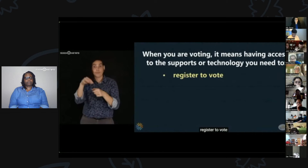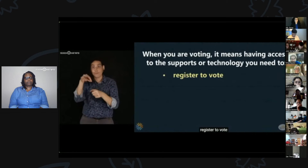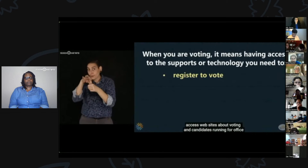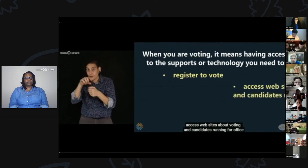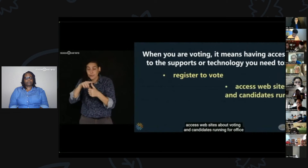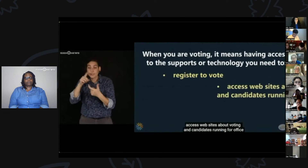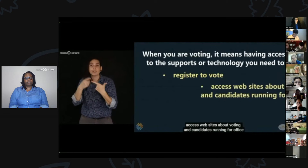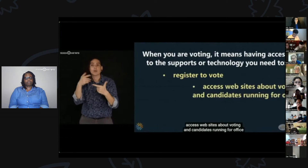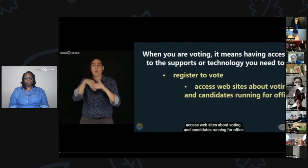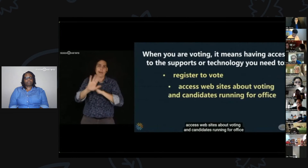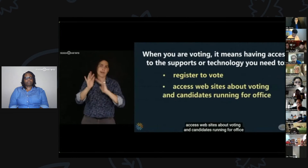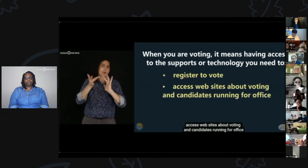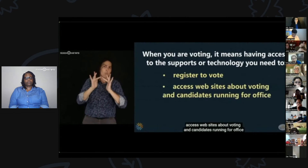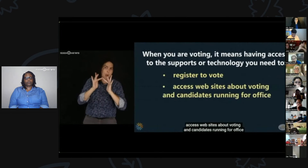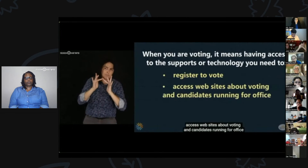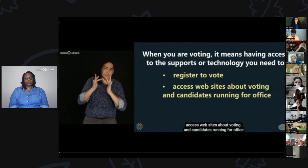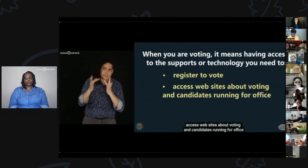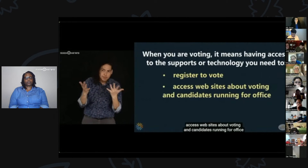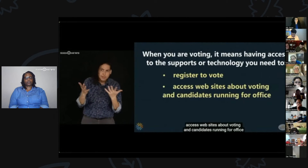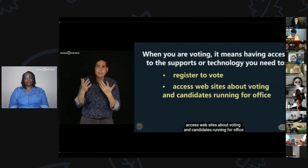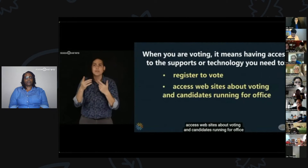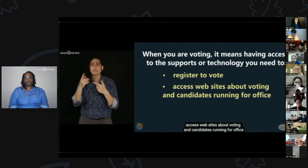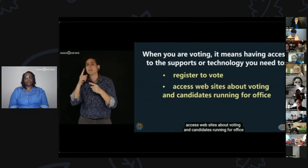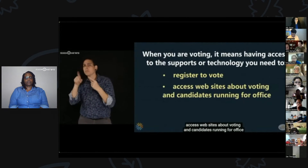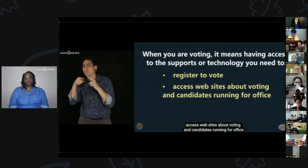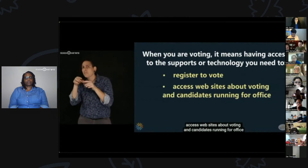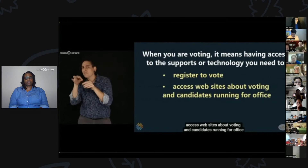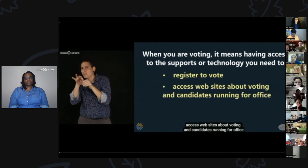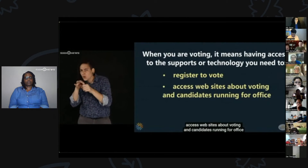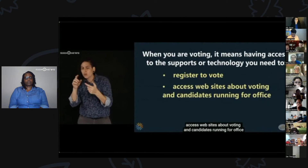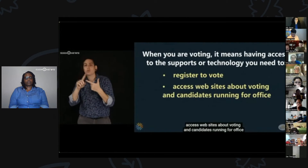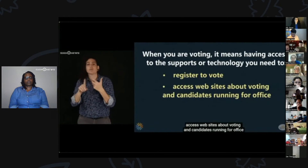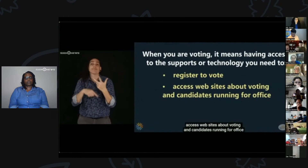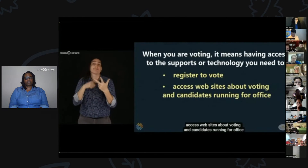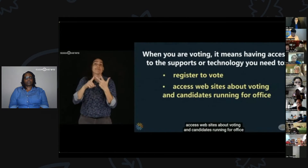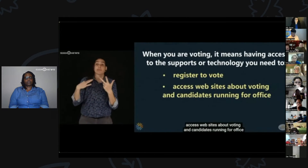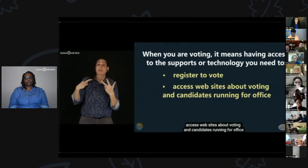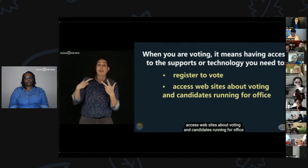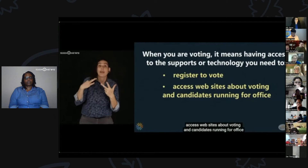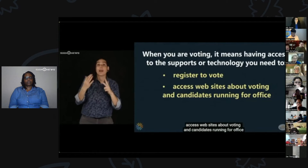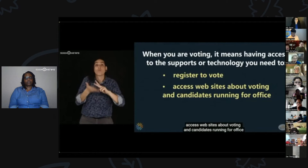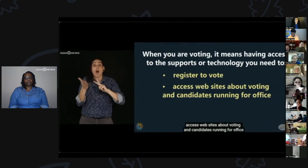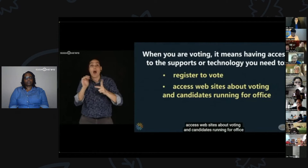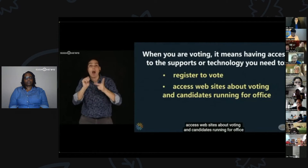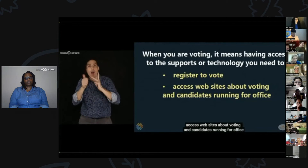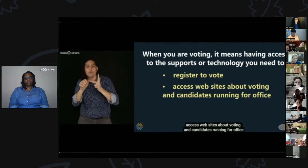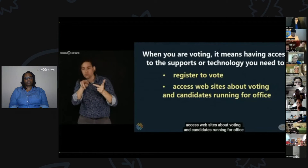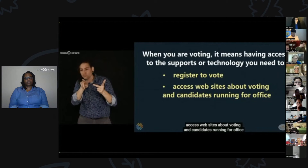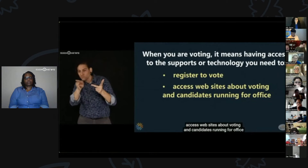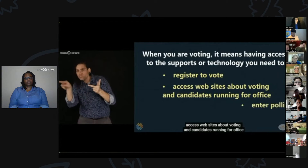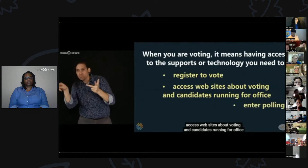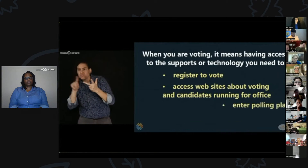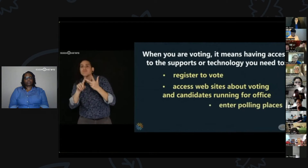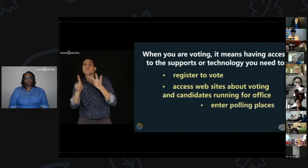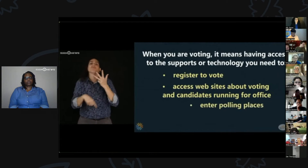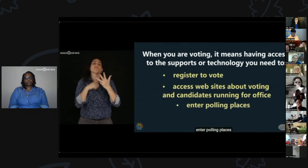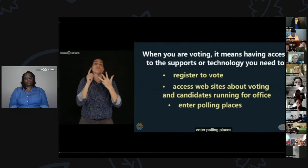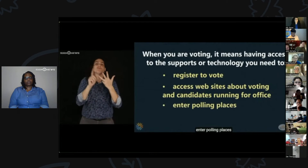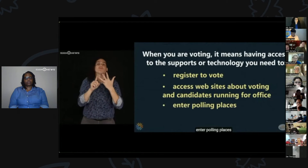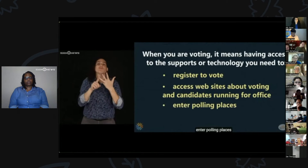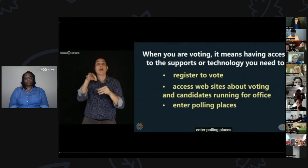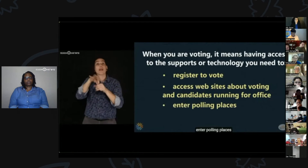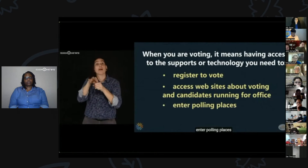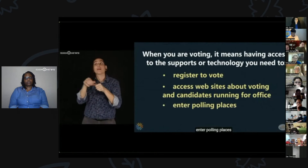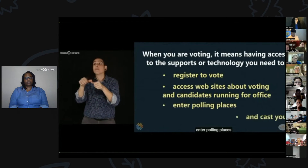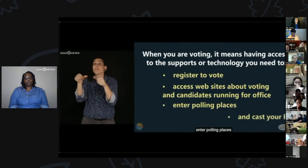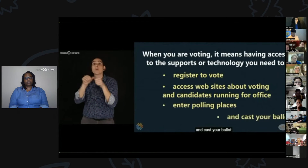vote, access website about voting and candidates running for office,